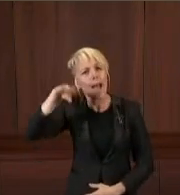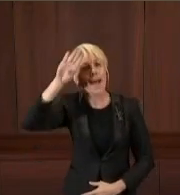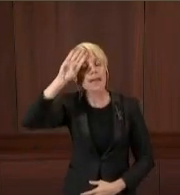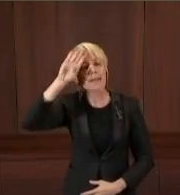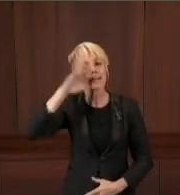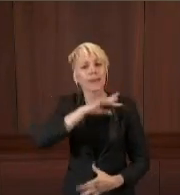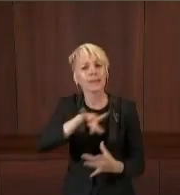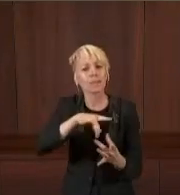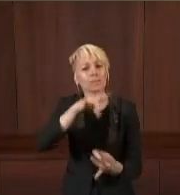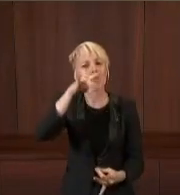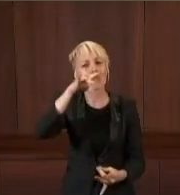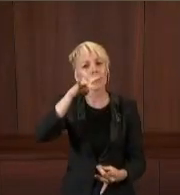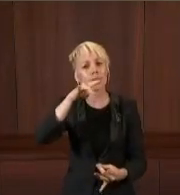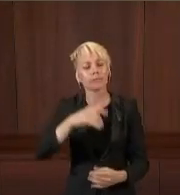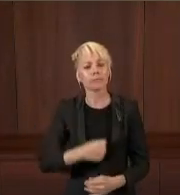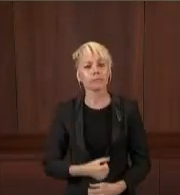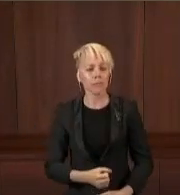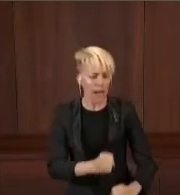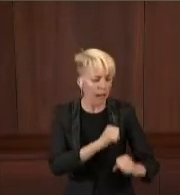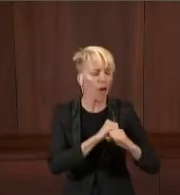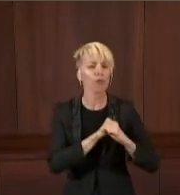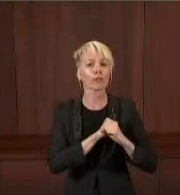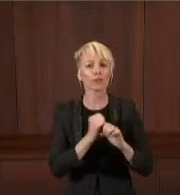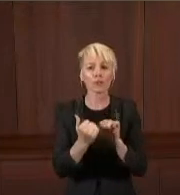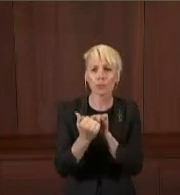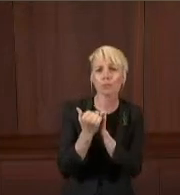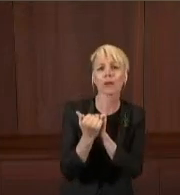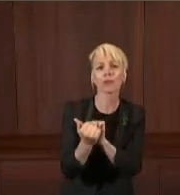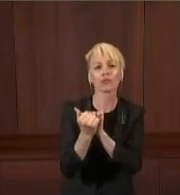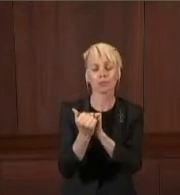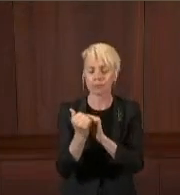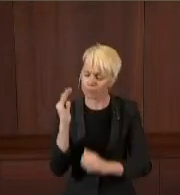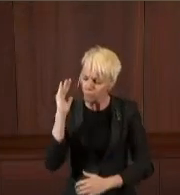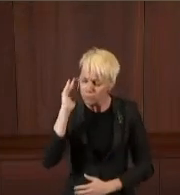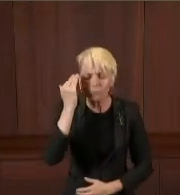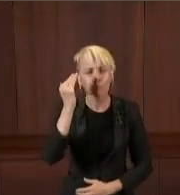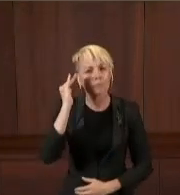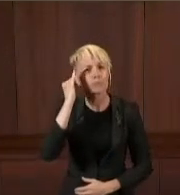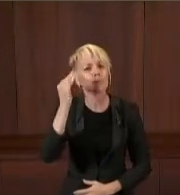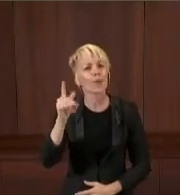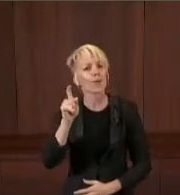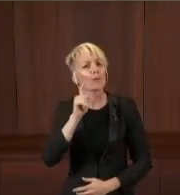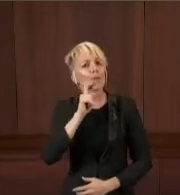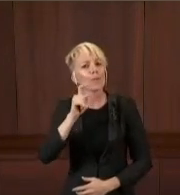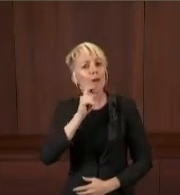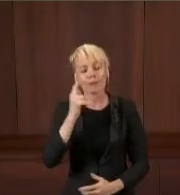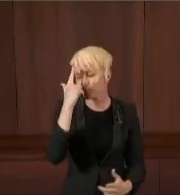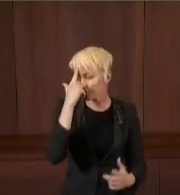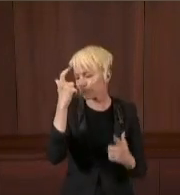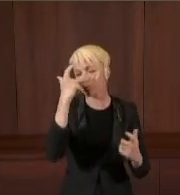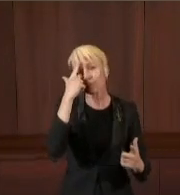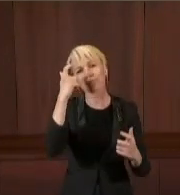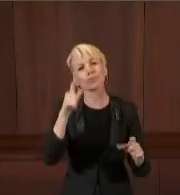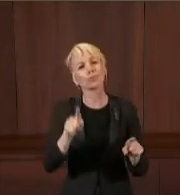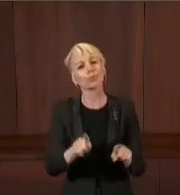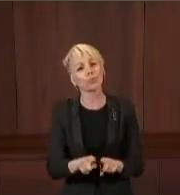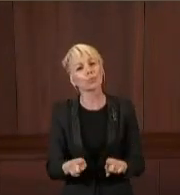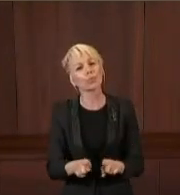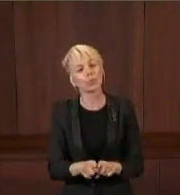a spirit of courage, mateship, endurance, humour, and ingenuity.